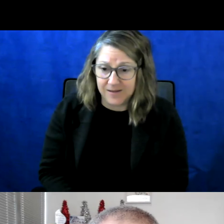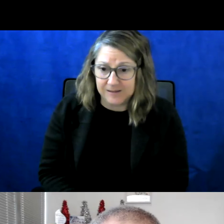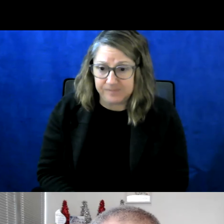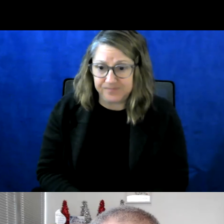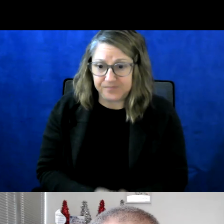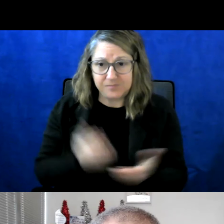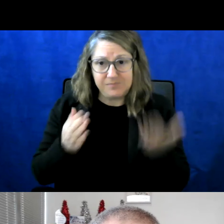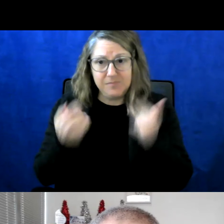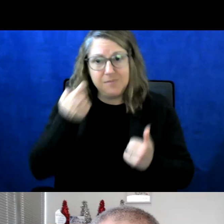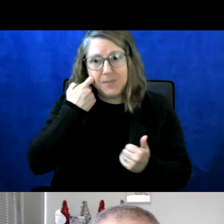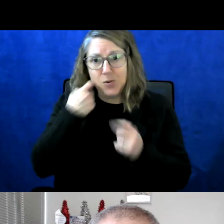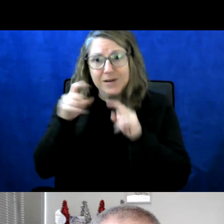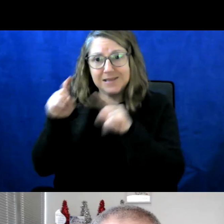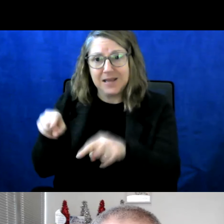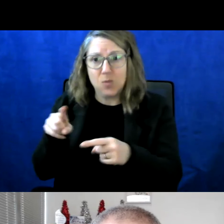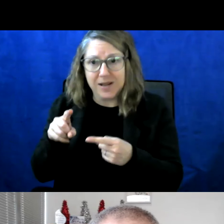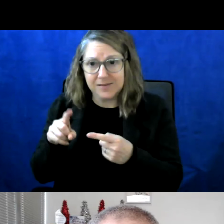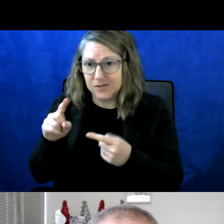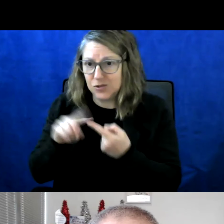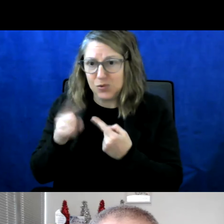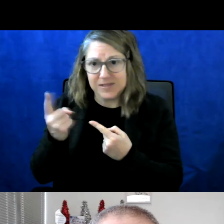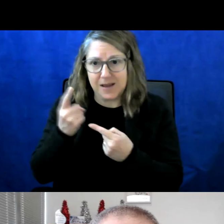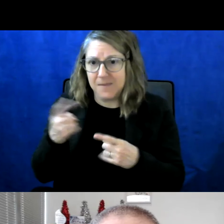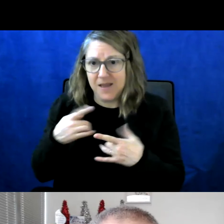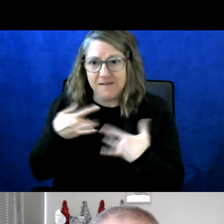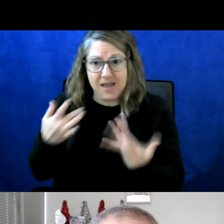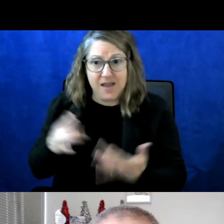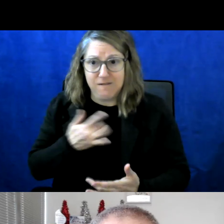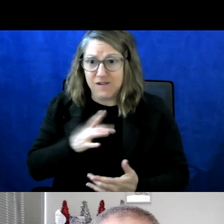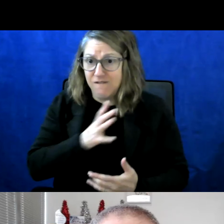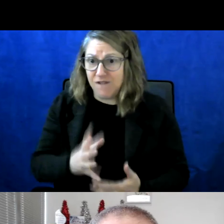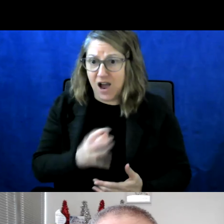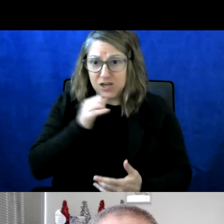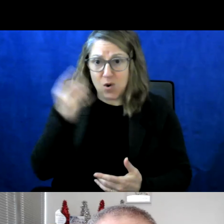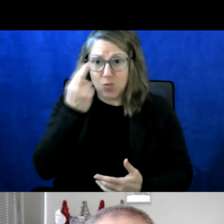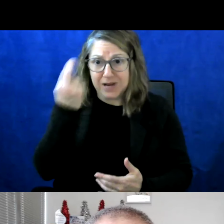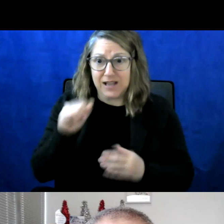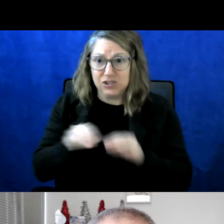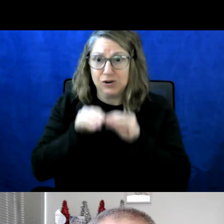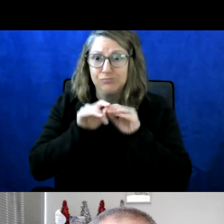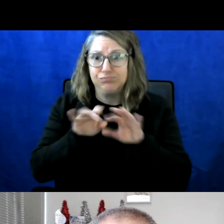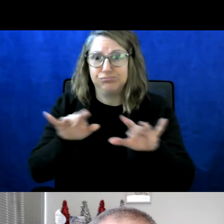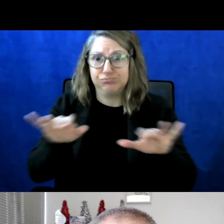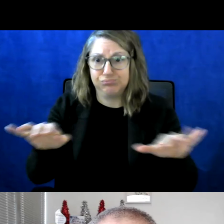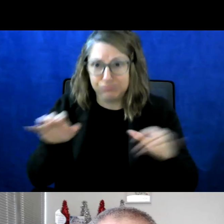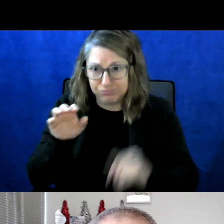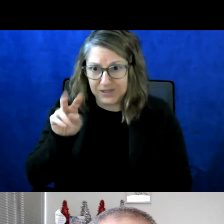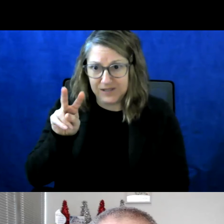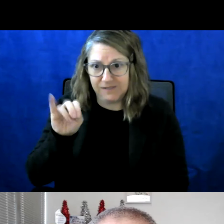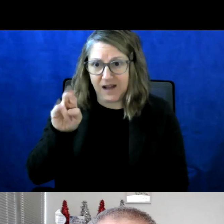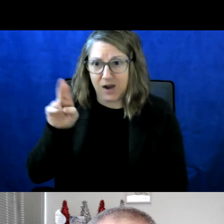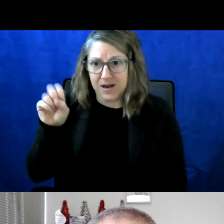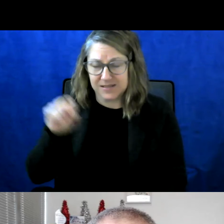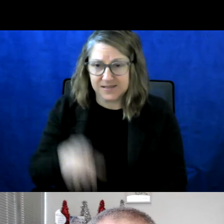that you attended. You feel perfectly fine, and you don't realize that you're putting out a lot of virus. And by wearing